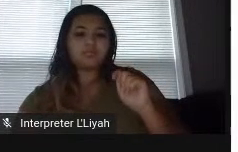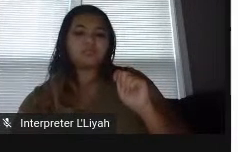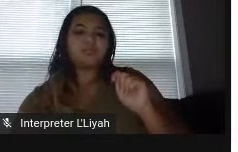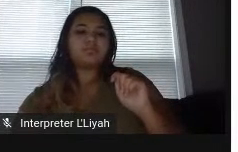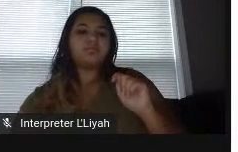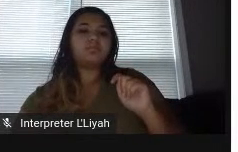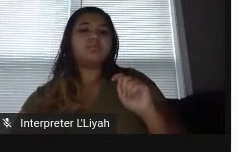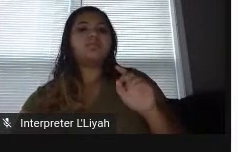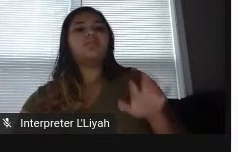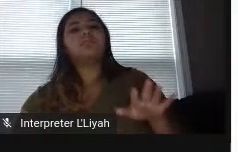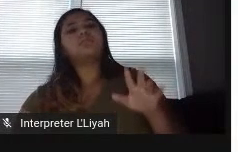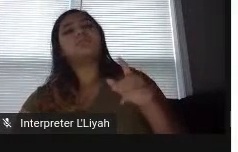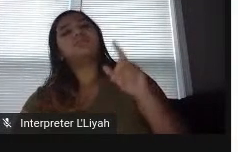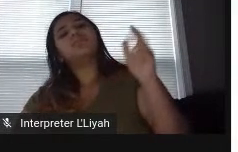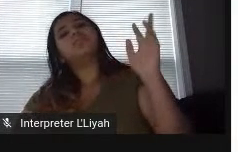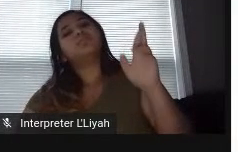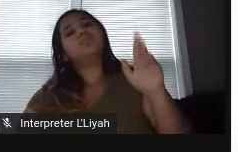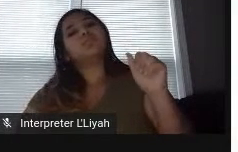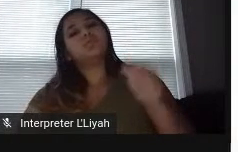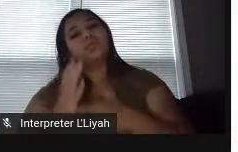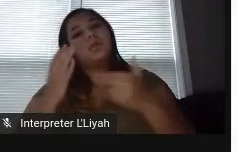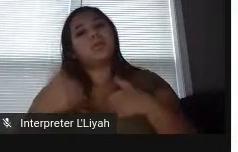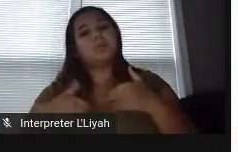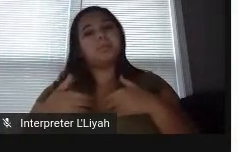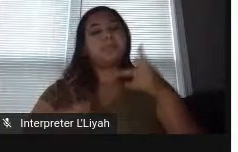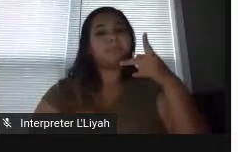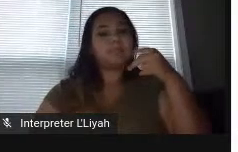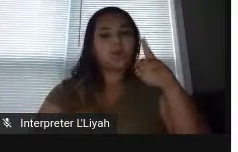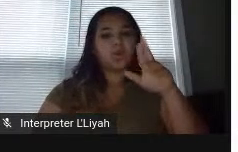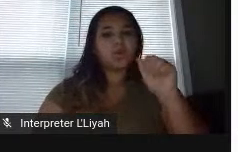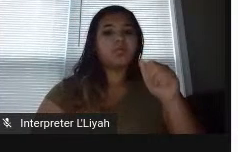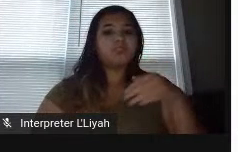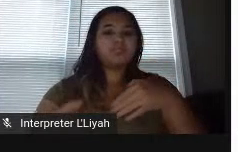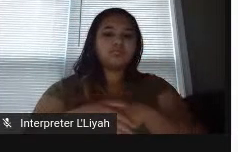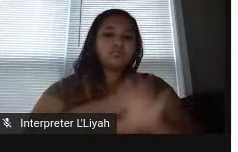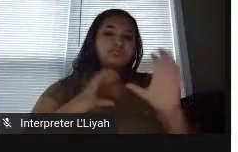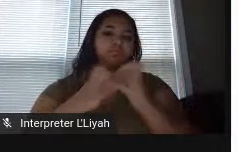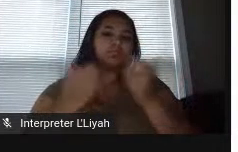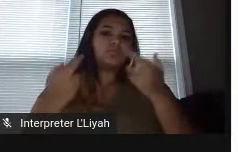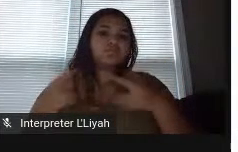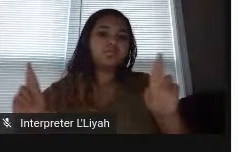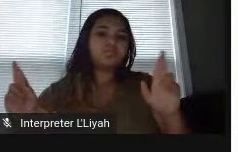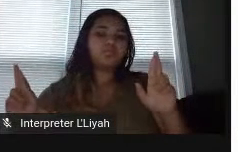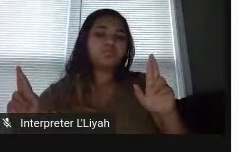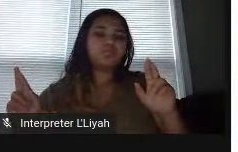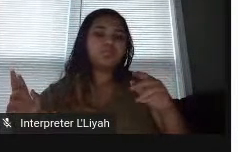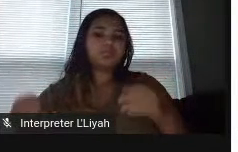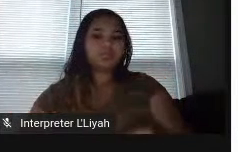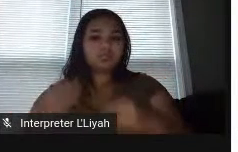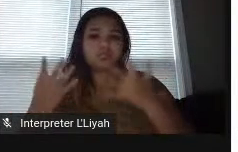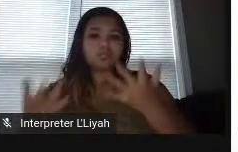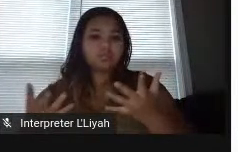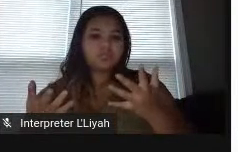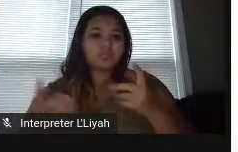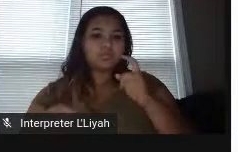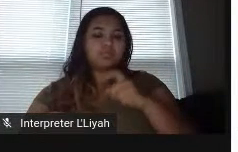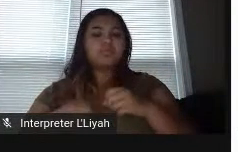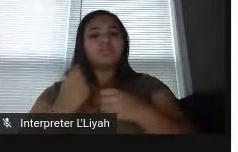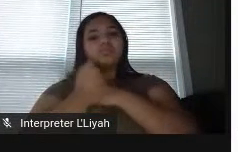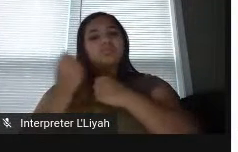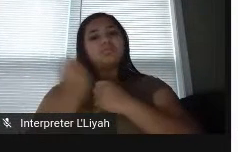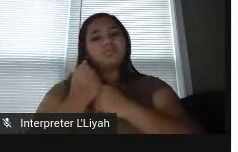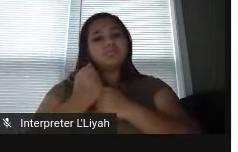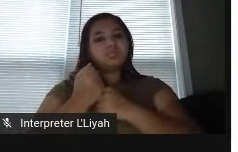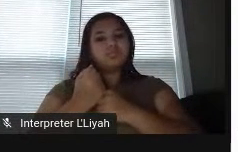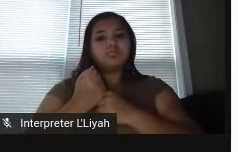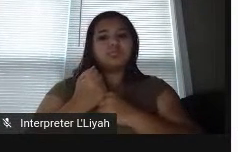some resource rooms have resource paras that will come into a classroom and provide that extra